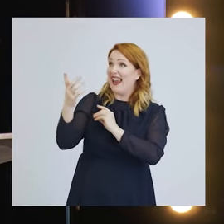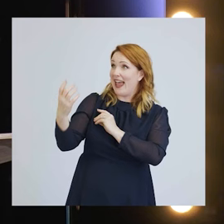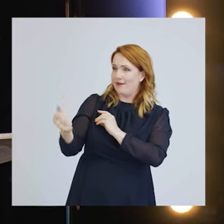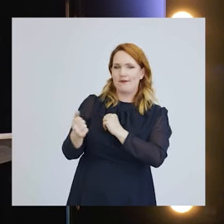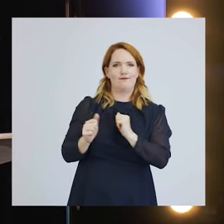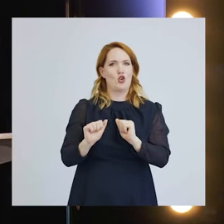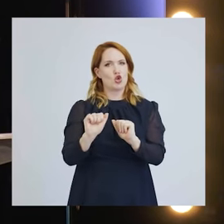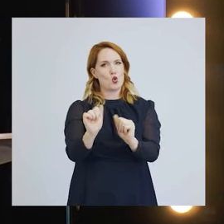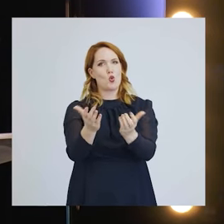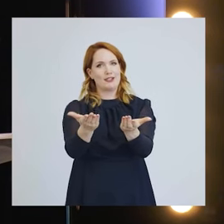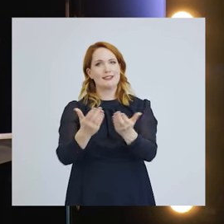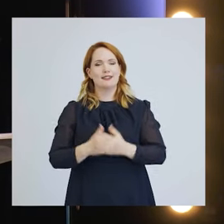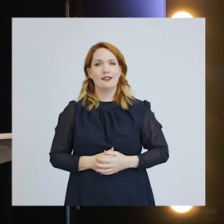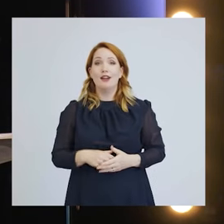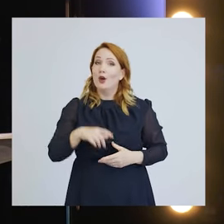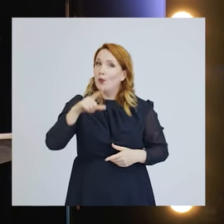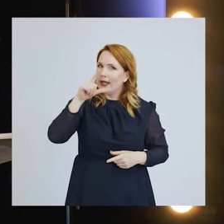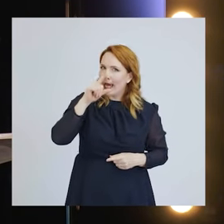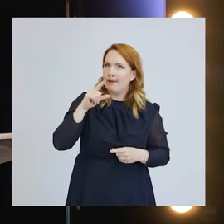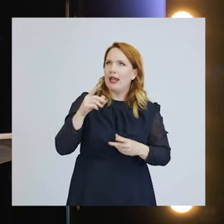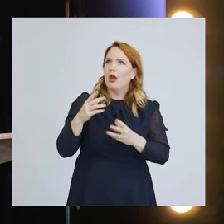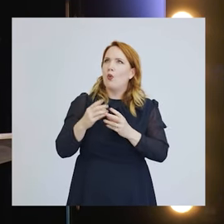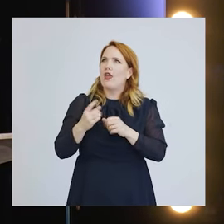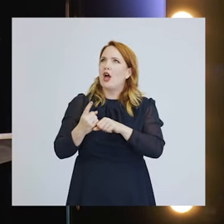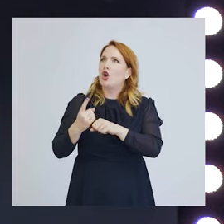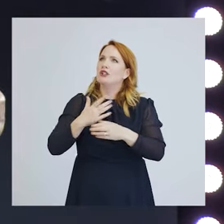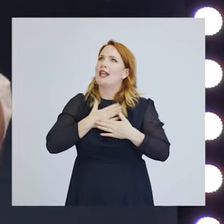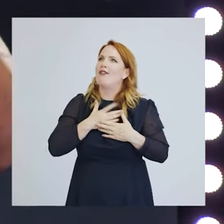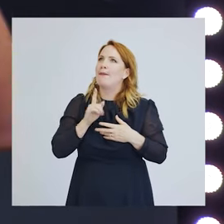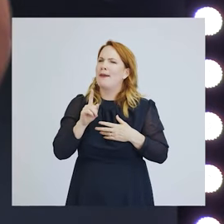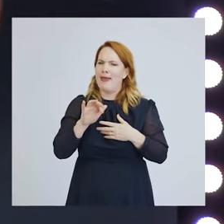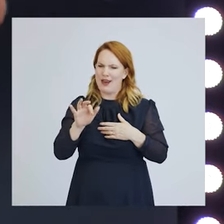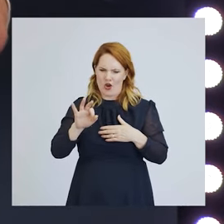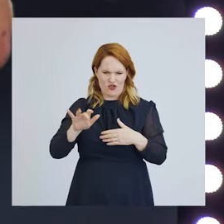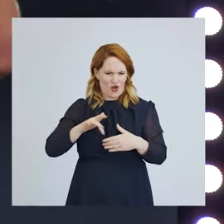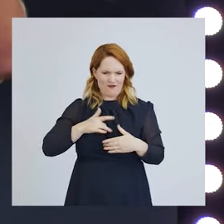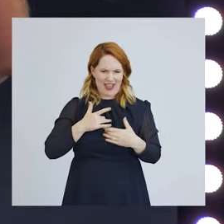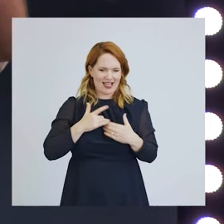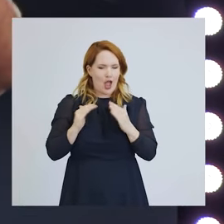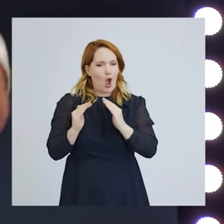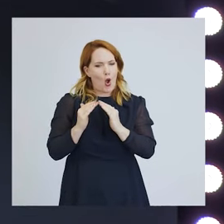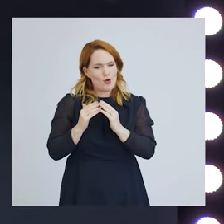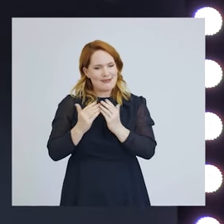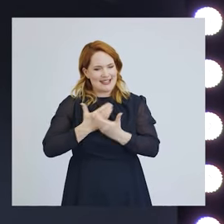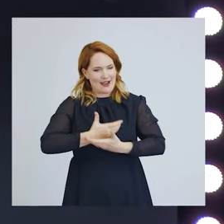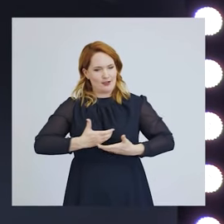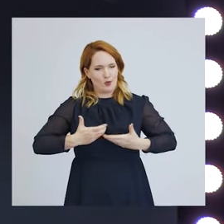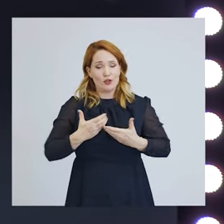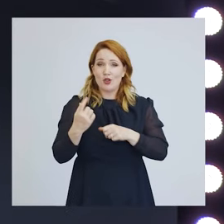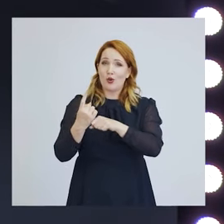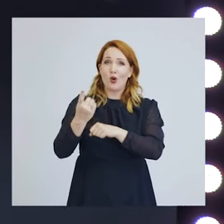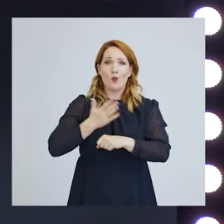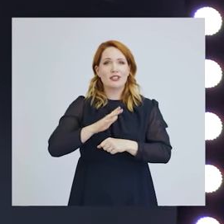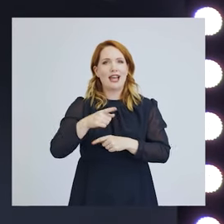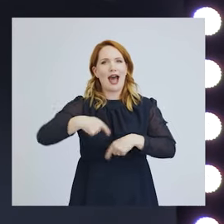are always His. Everything He has is yours. And we can be around God's love so often, but not actually at home in His